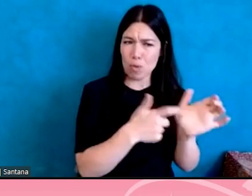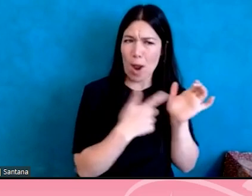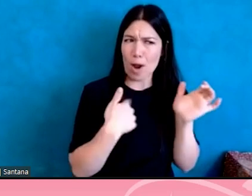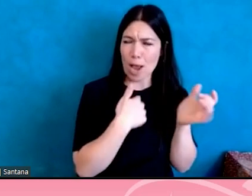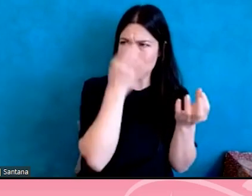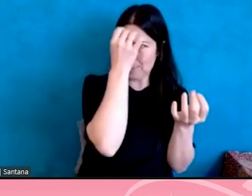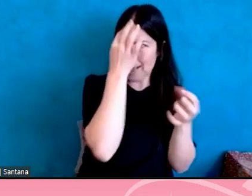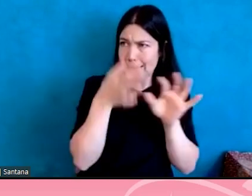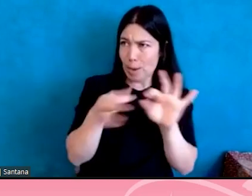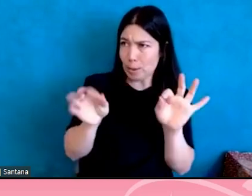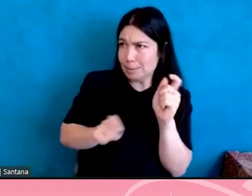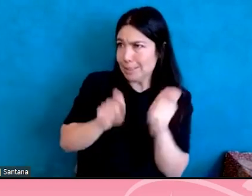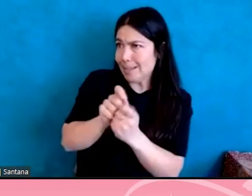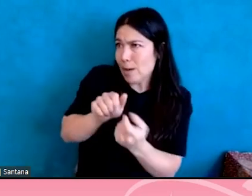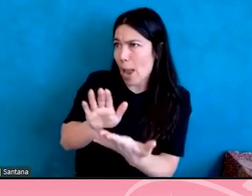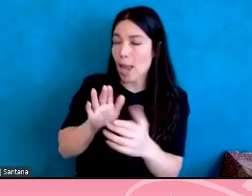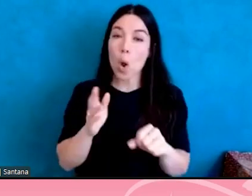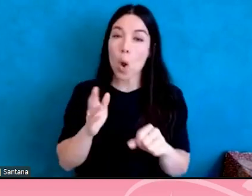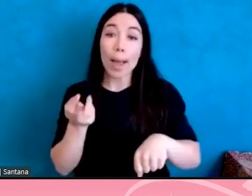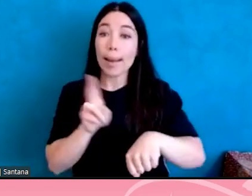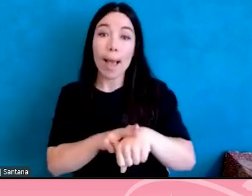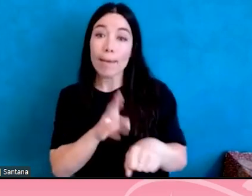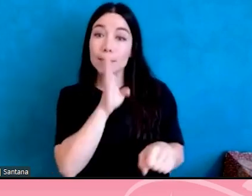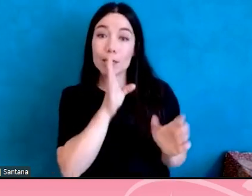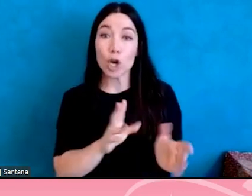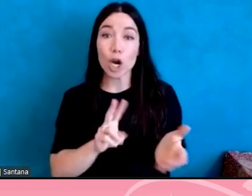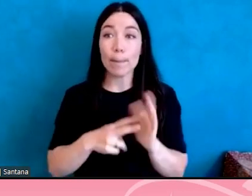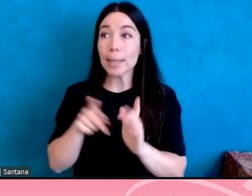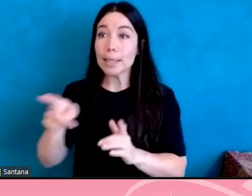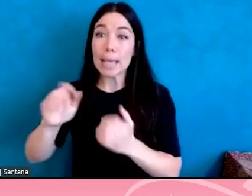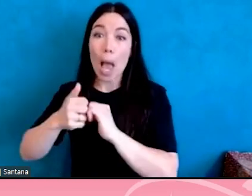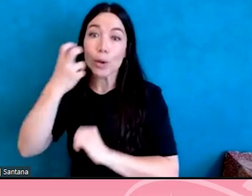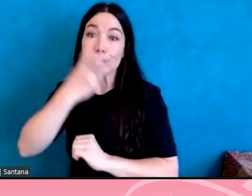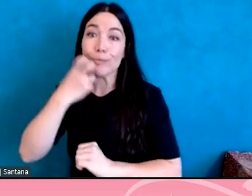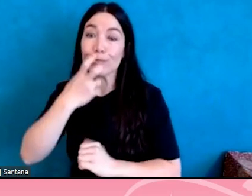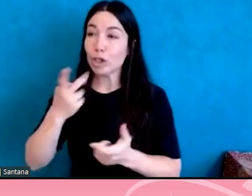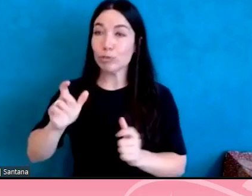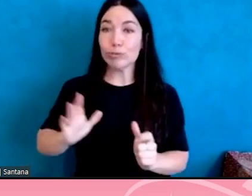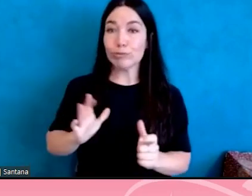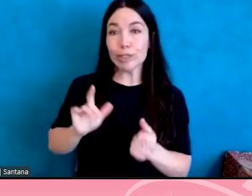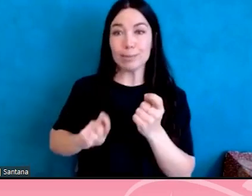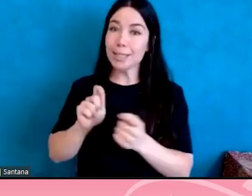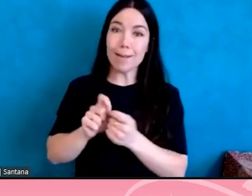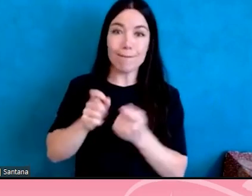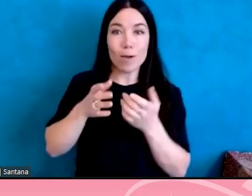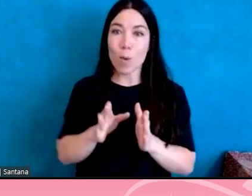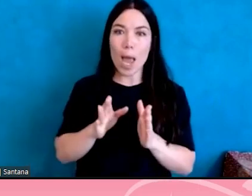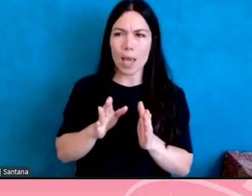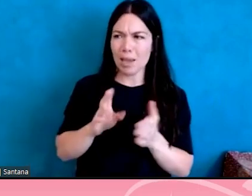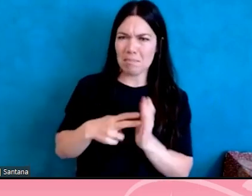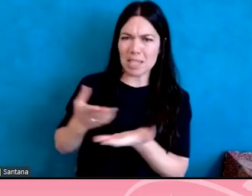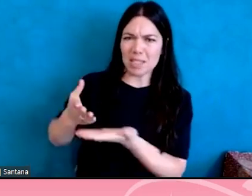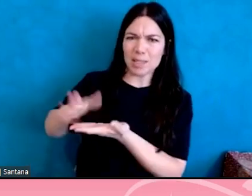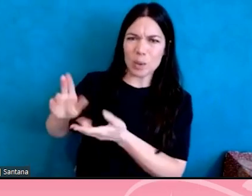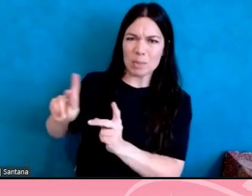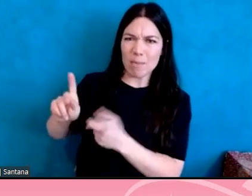being a native speaker and not saying things in a particular way excludes people from participating and having a sense of